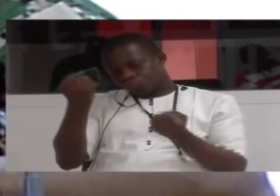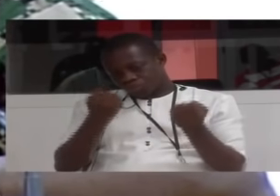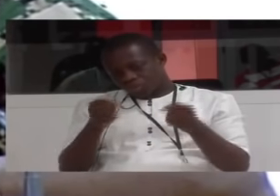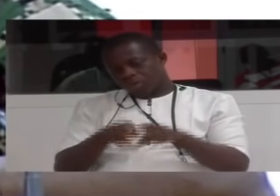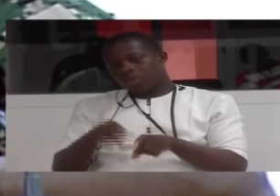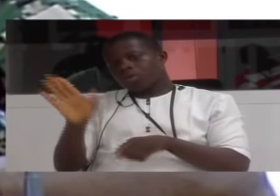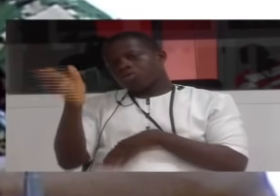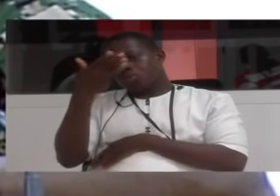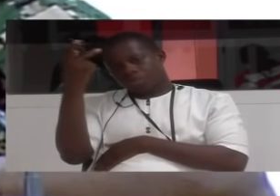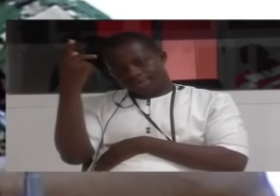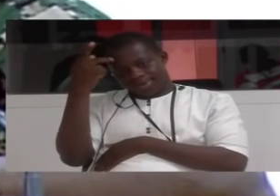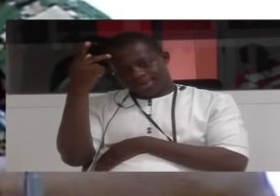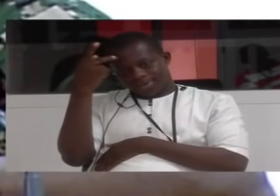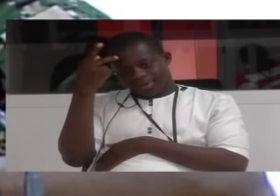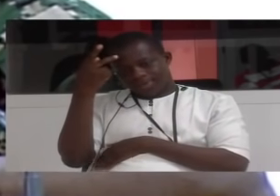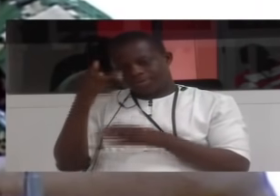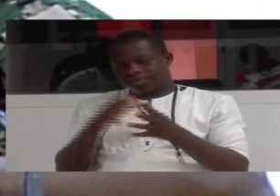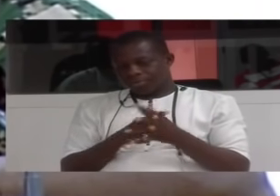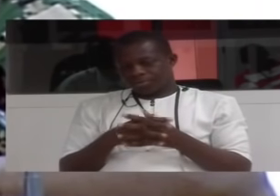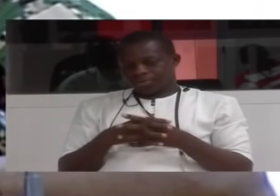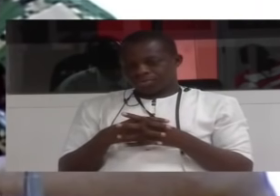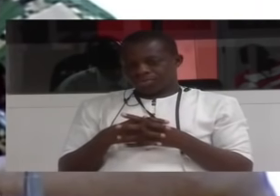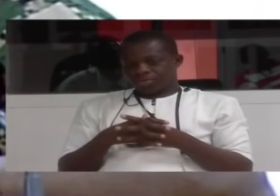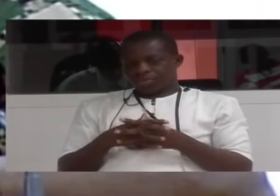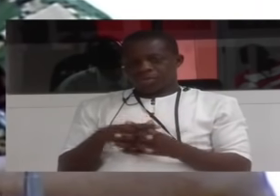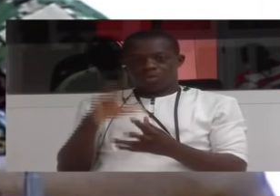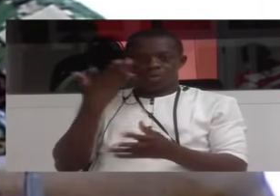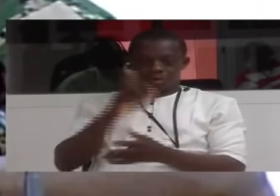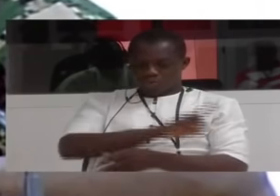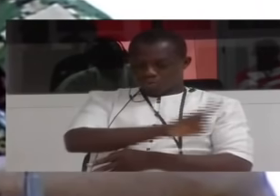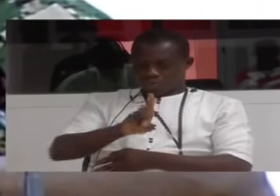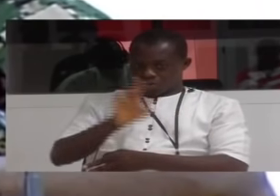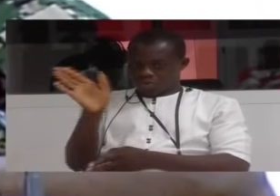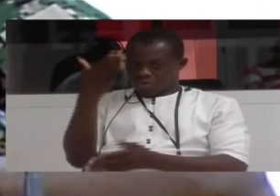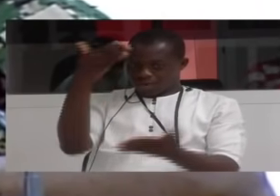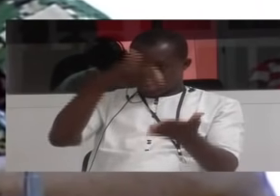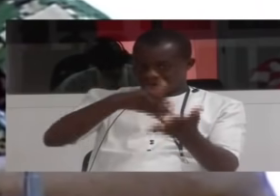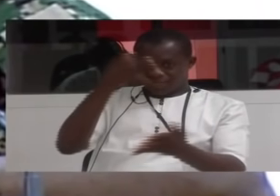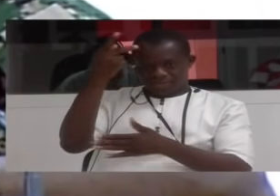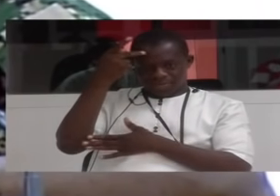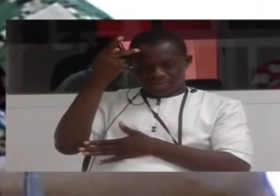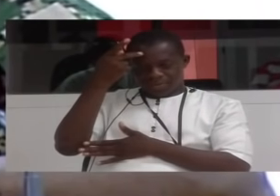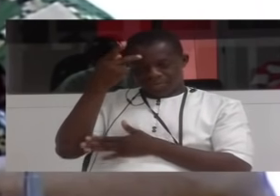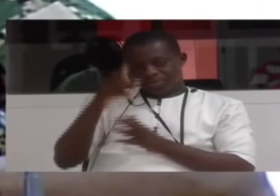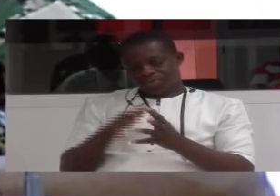dem Kanilay. And we went to Kanilay. Bañ démé Kanilay. When we got to Kanilay,